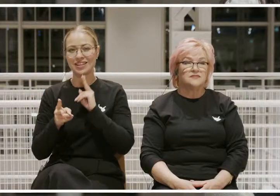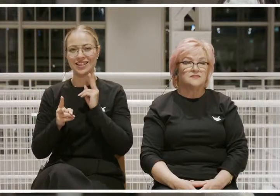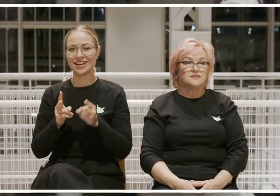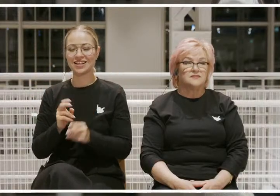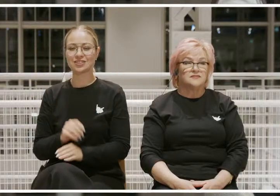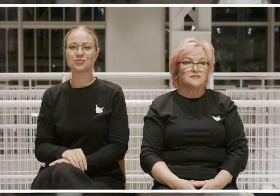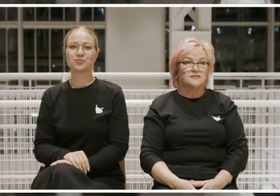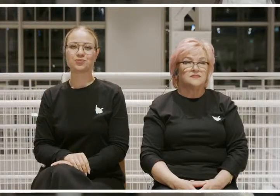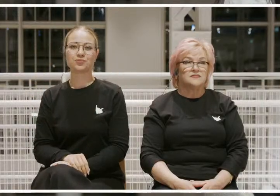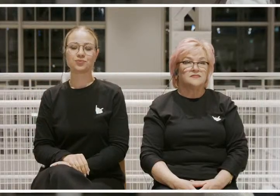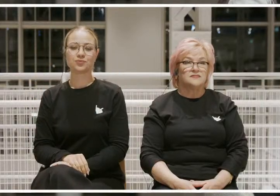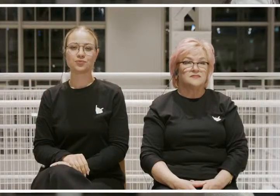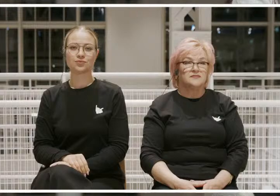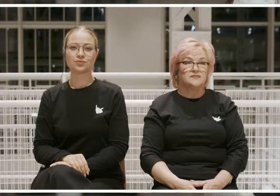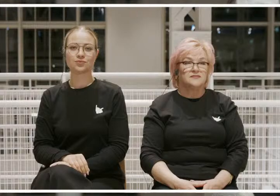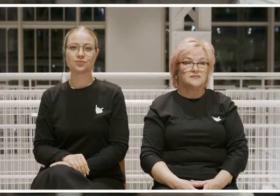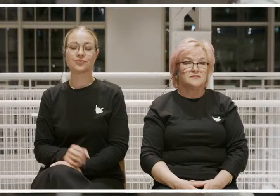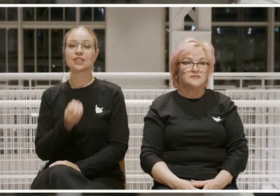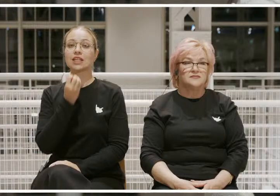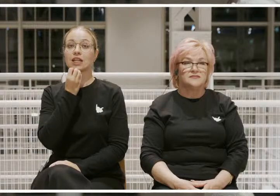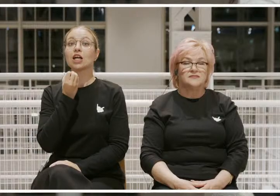So Dumpling Festival.